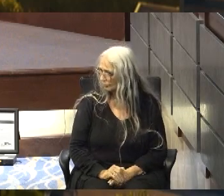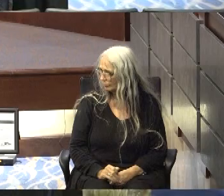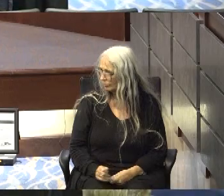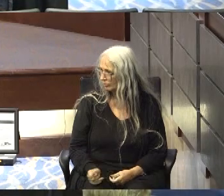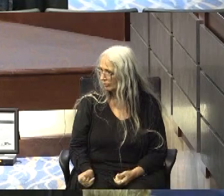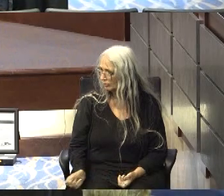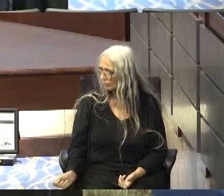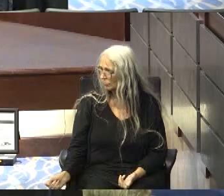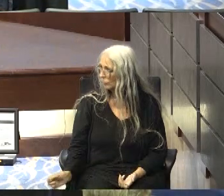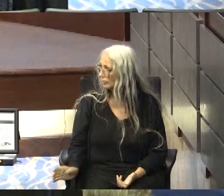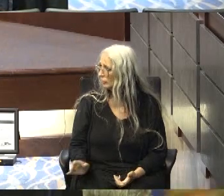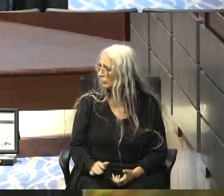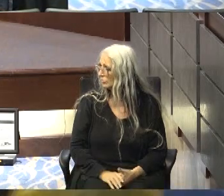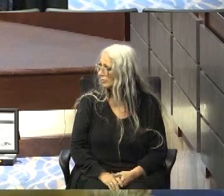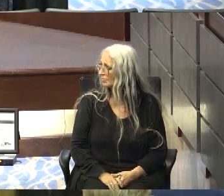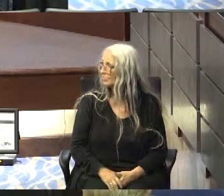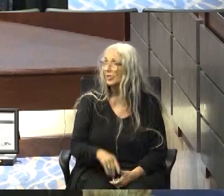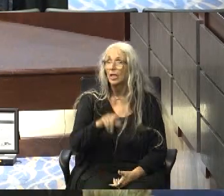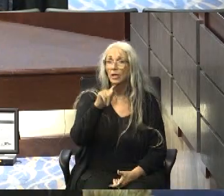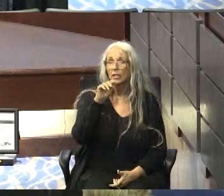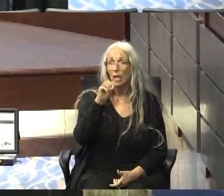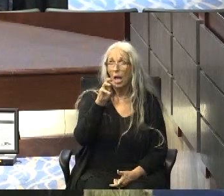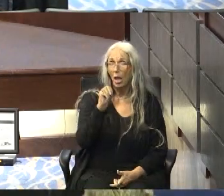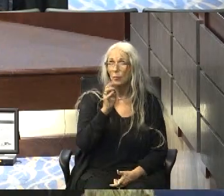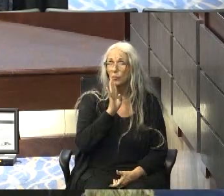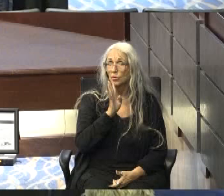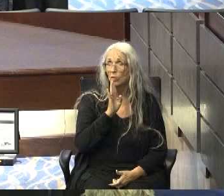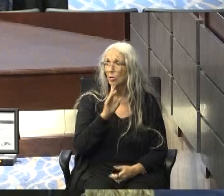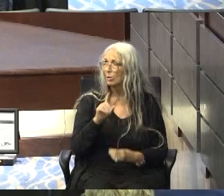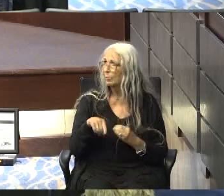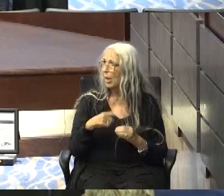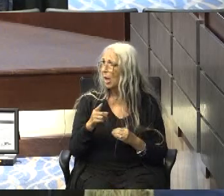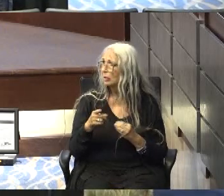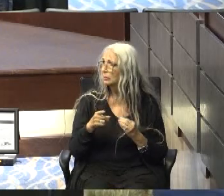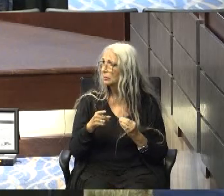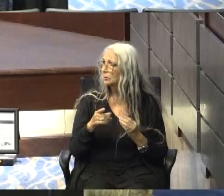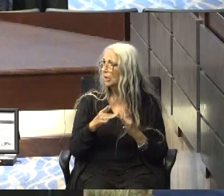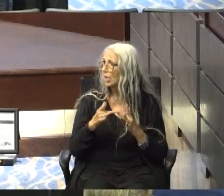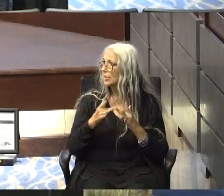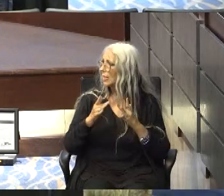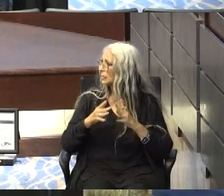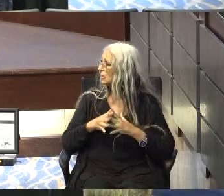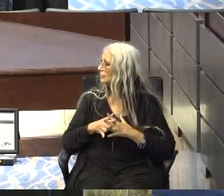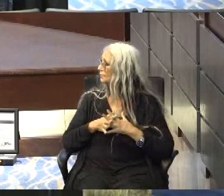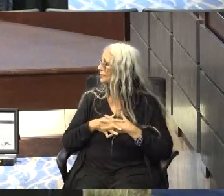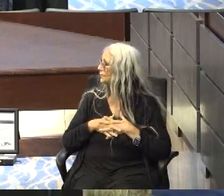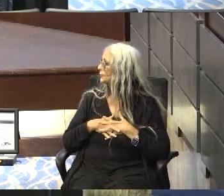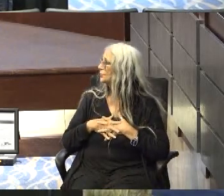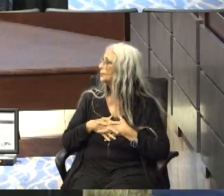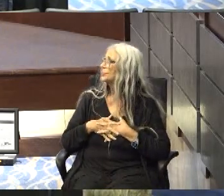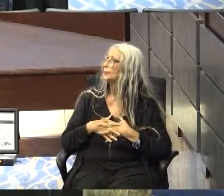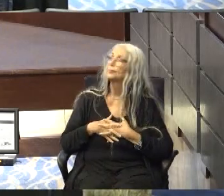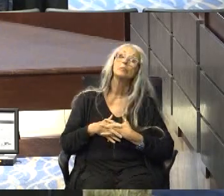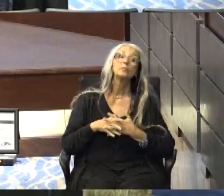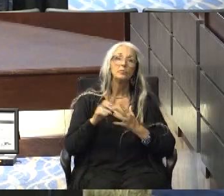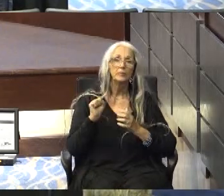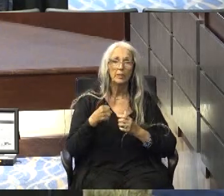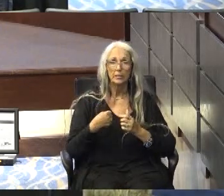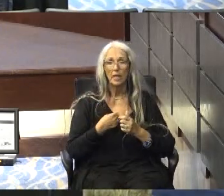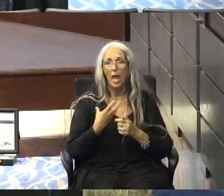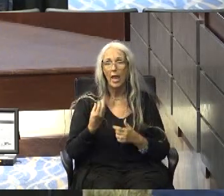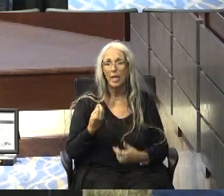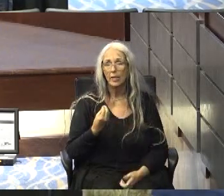I think we're handing off to Tom to talk about it in the wider context of the Absolutely. rest of the development.